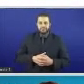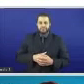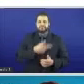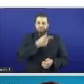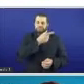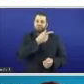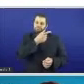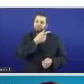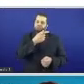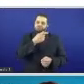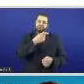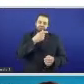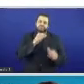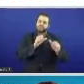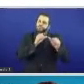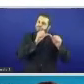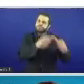now. No.